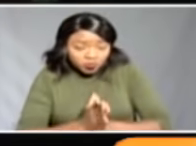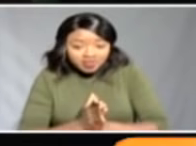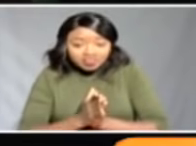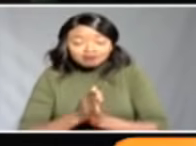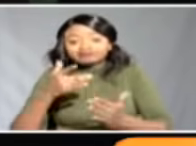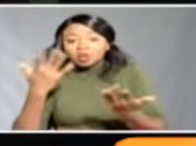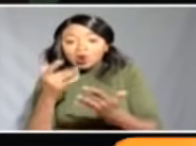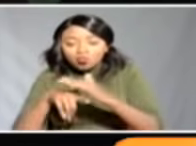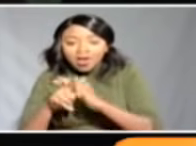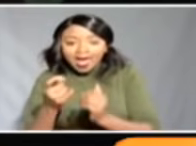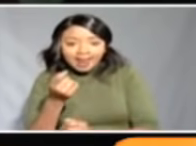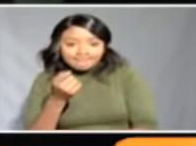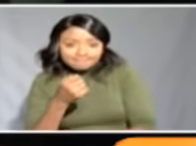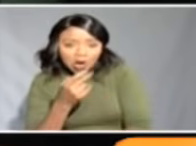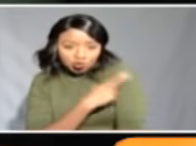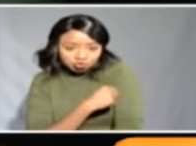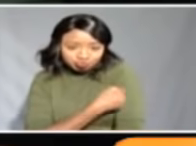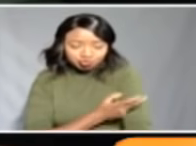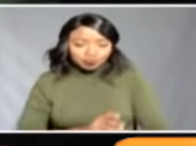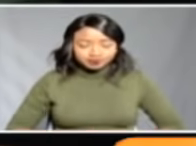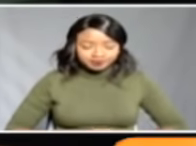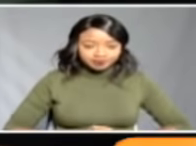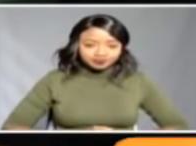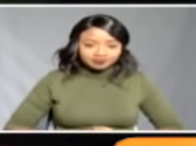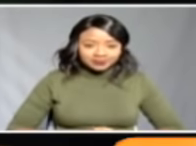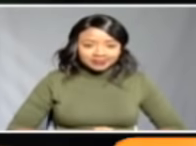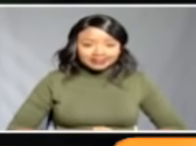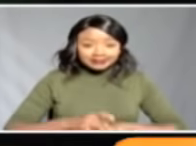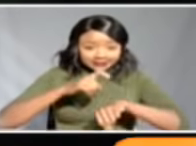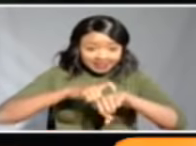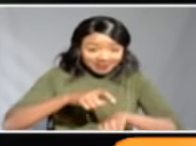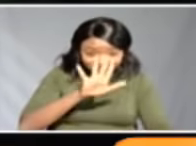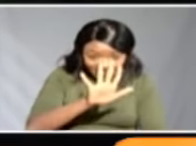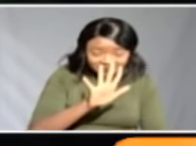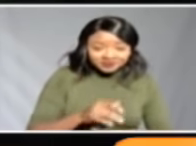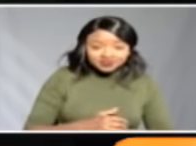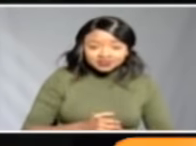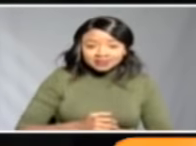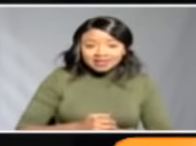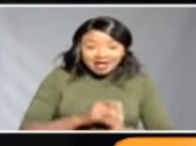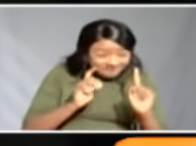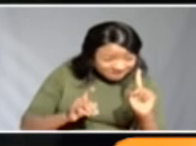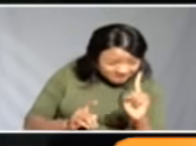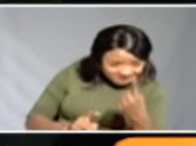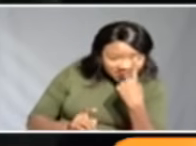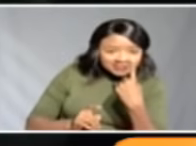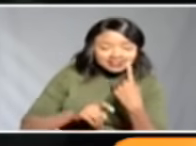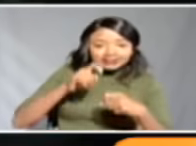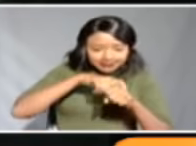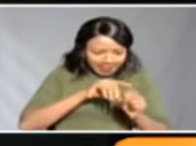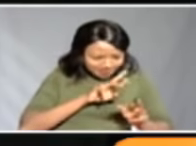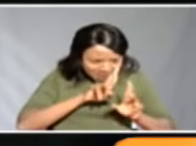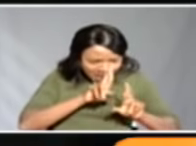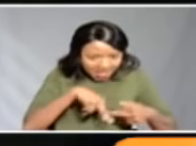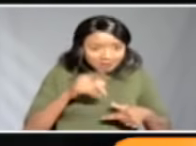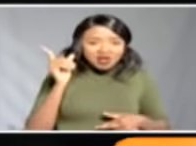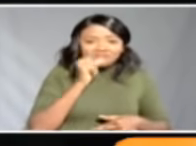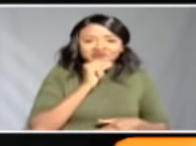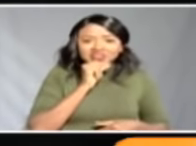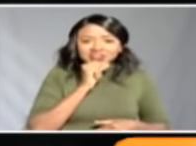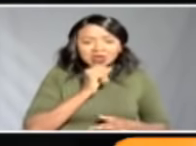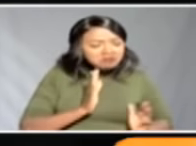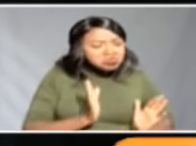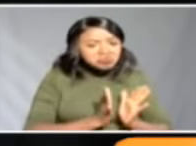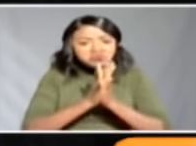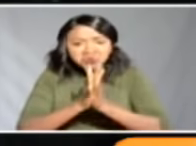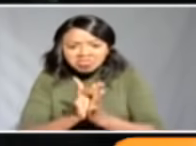tano. Eh. Clinic ya kwanza ilikuwa wakati alishikwa. Alienda na